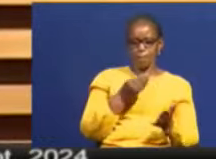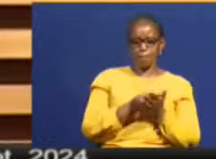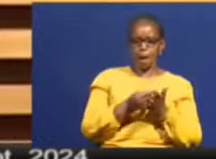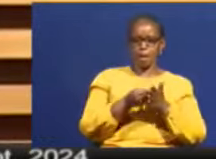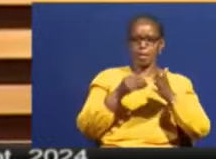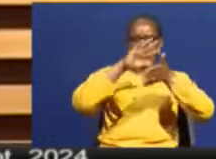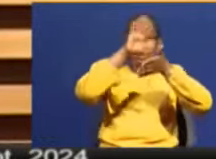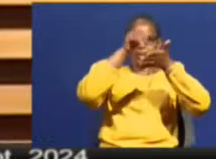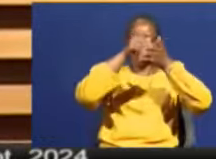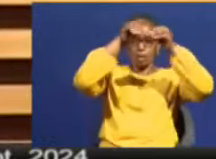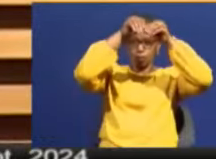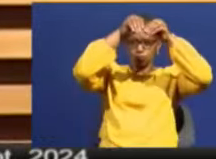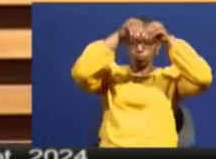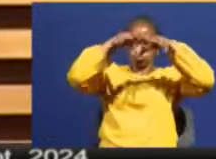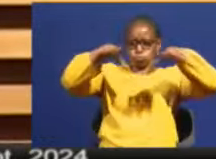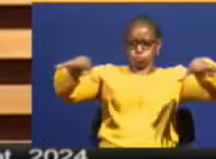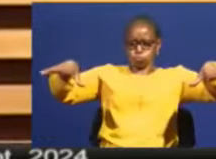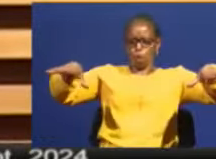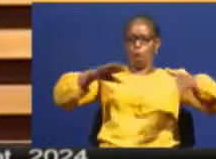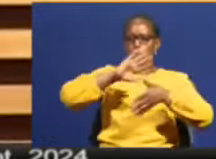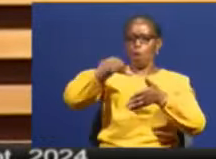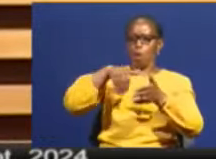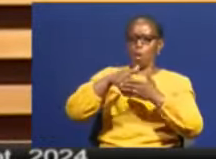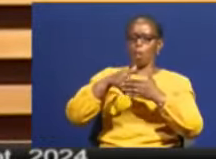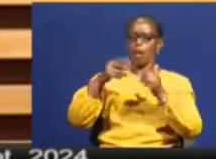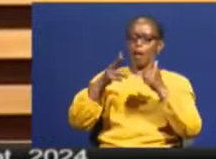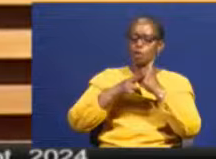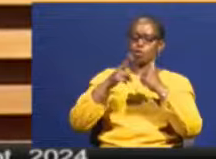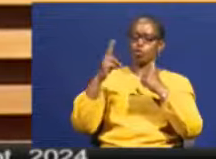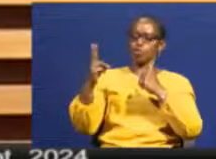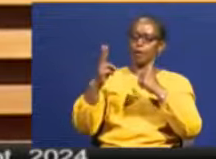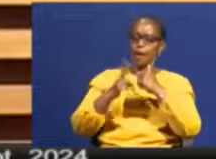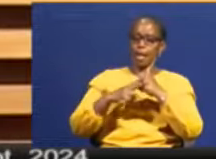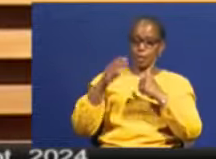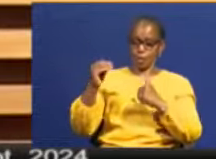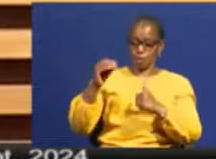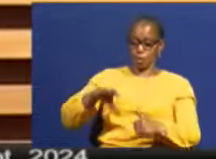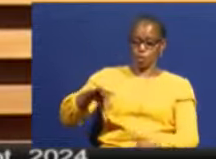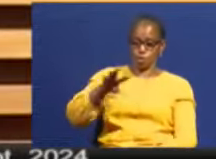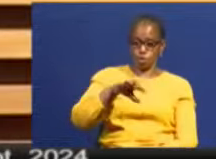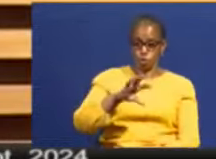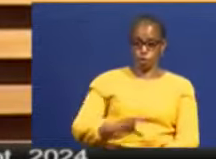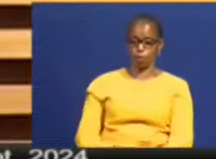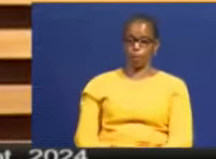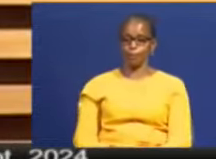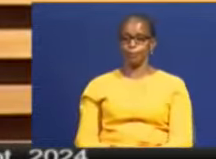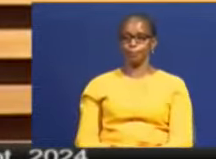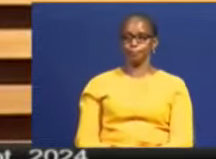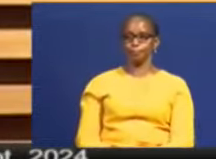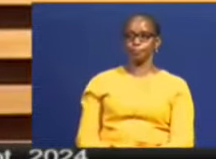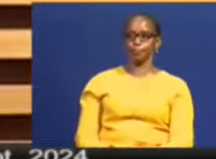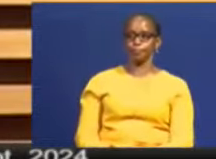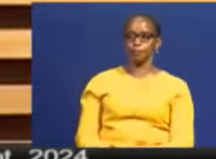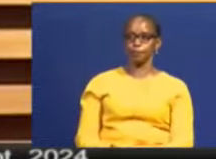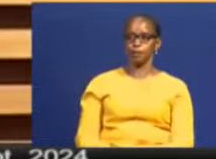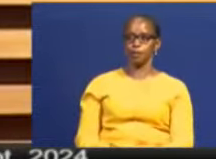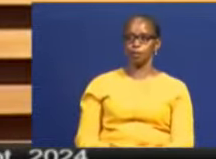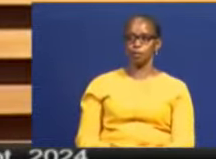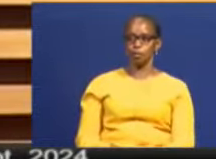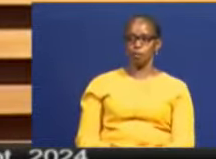the center to the 290 constituency, Mr. Speaker, Madam Speaker. And it is also to disabuse the notion, Madam